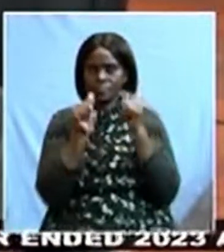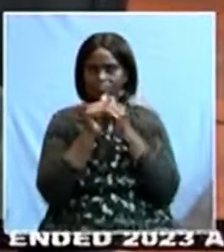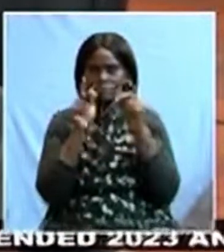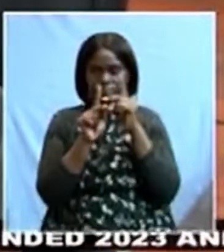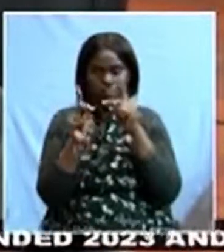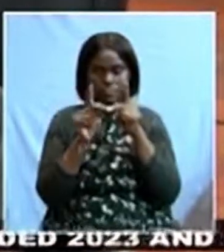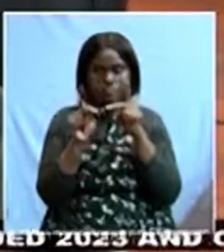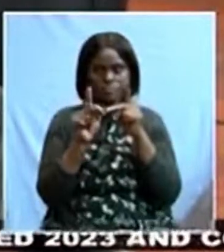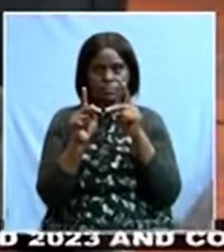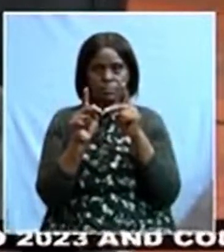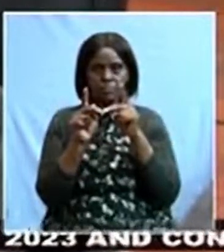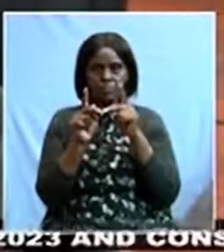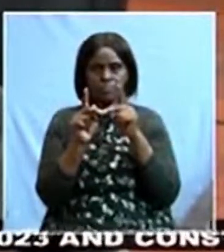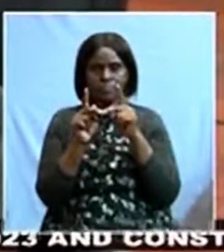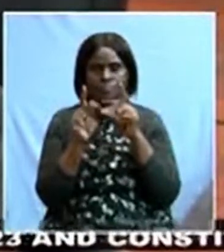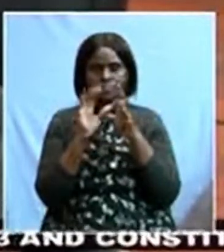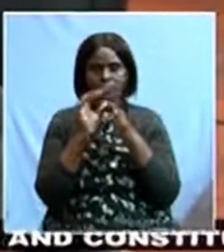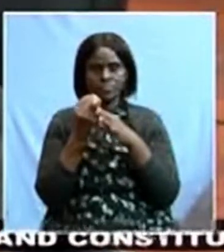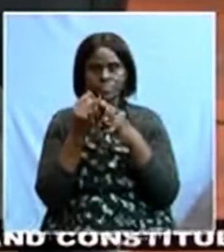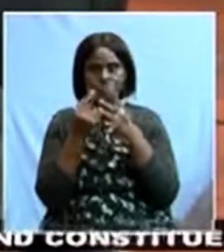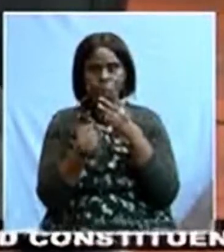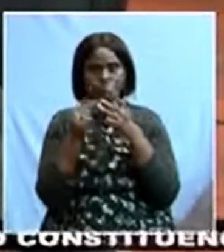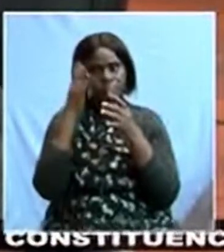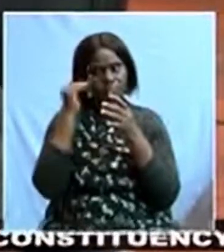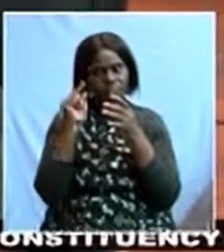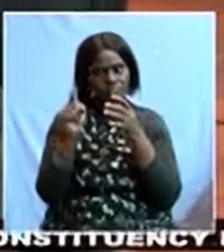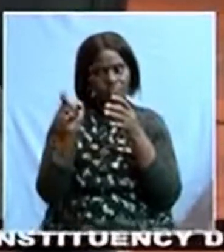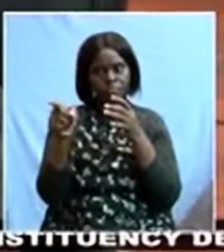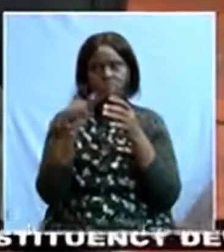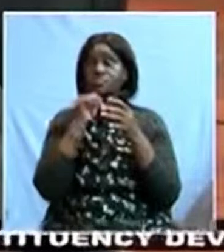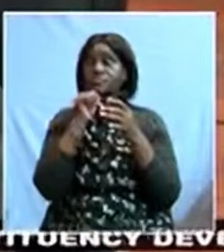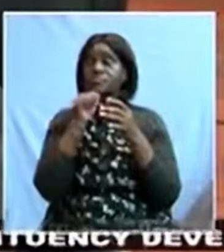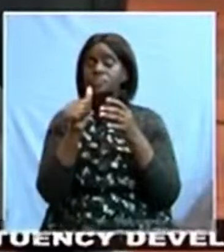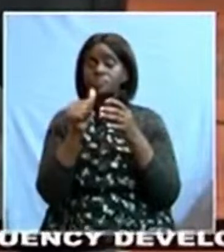people, and why were they not